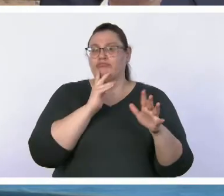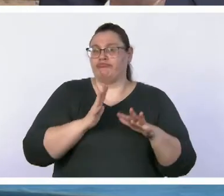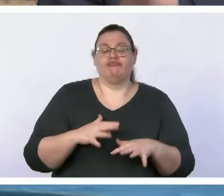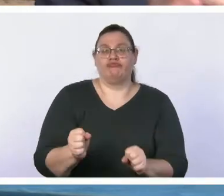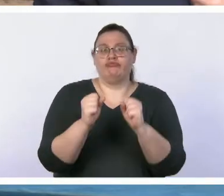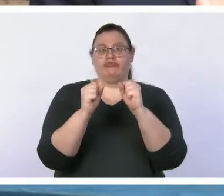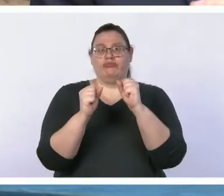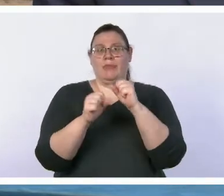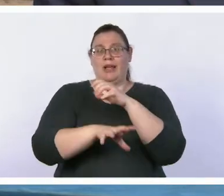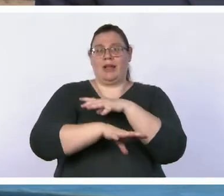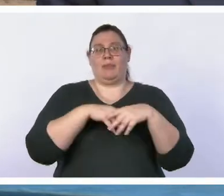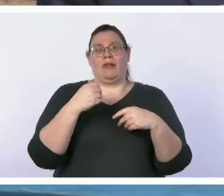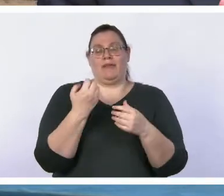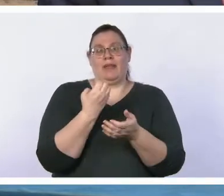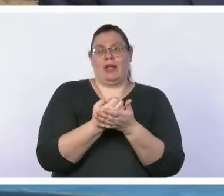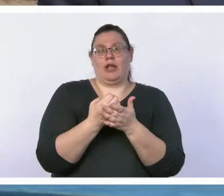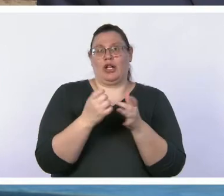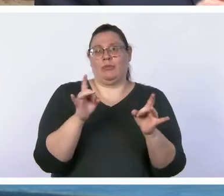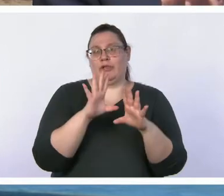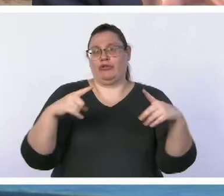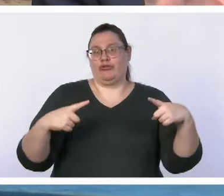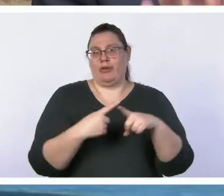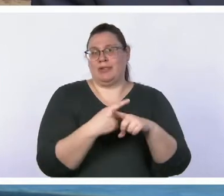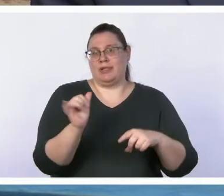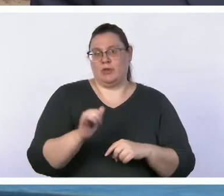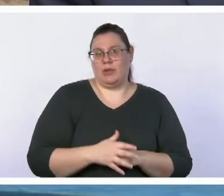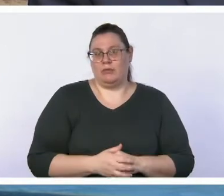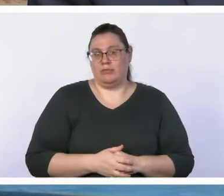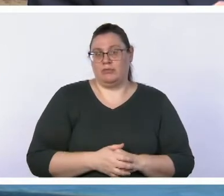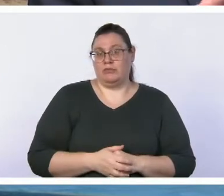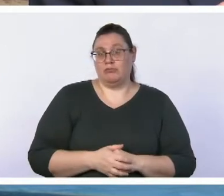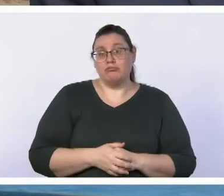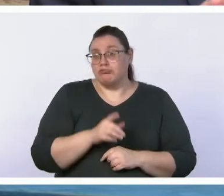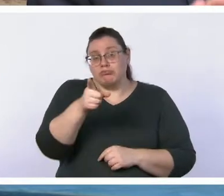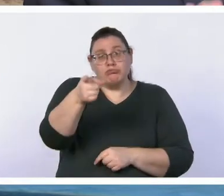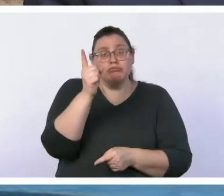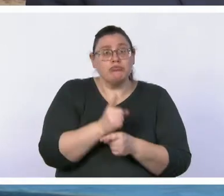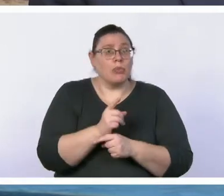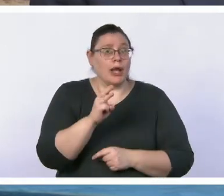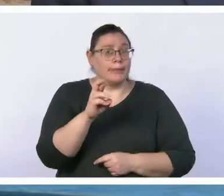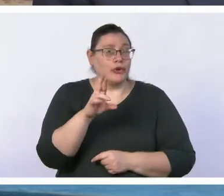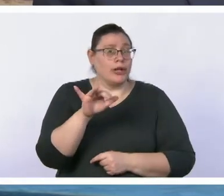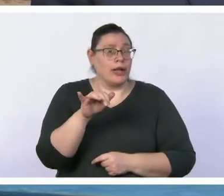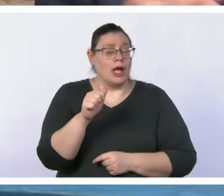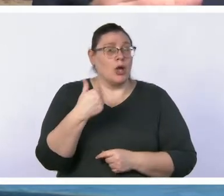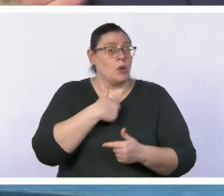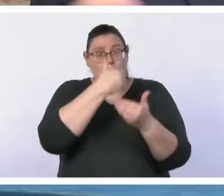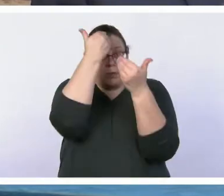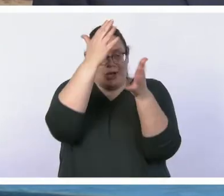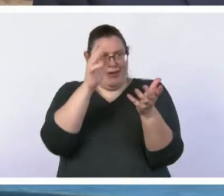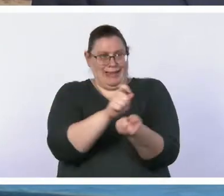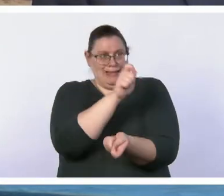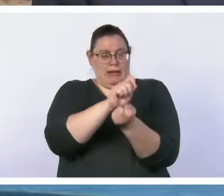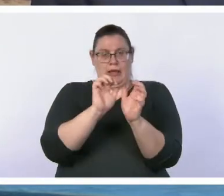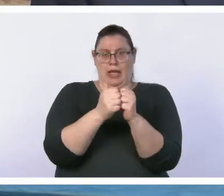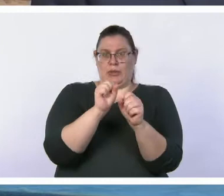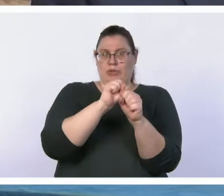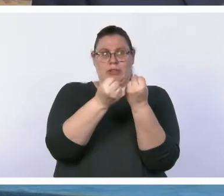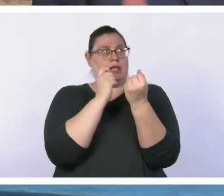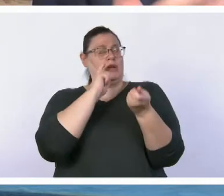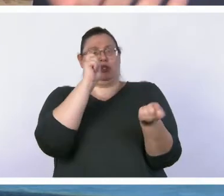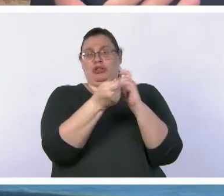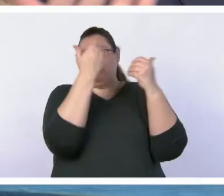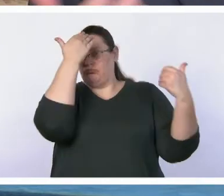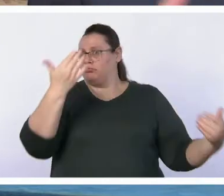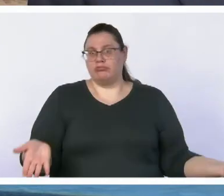out of this economic crisis as well. But you're right, we don't yet know how society is going to change. Sure. There are